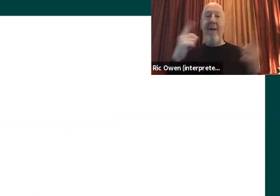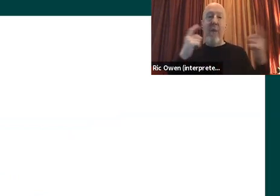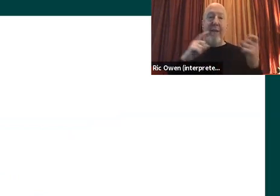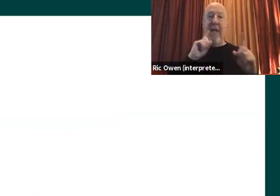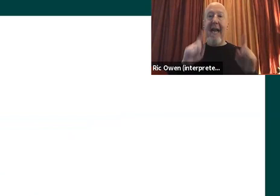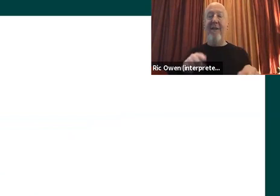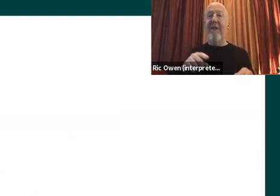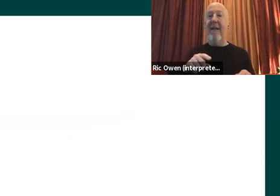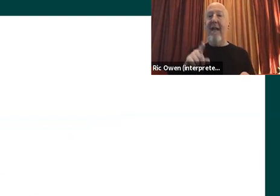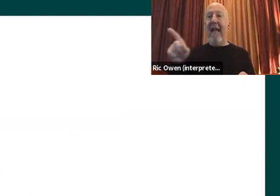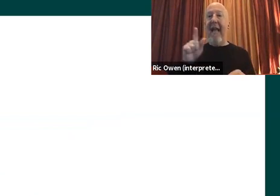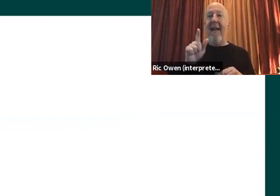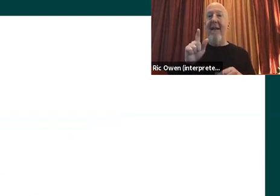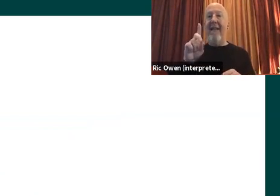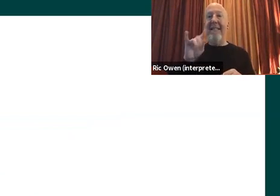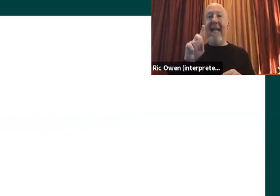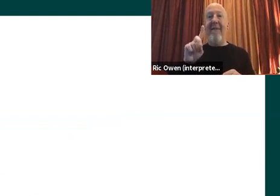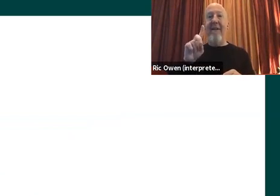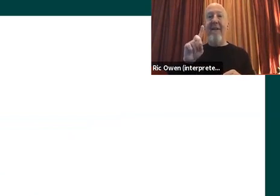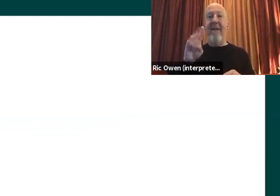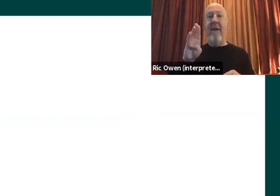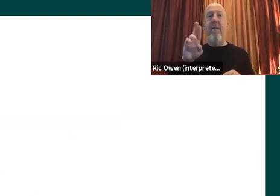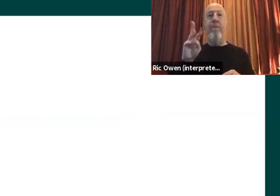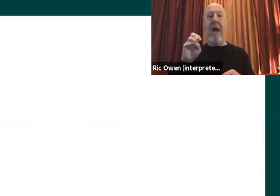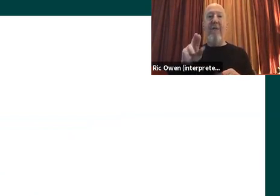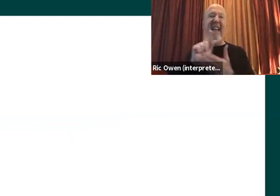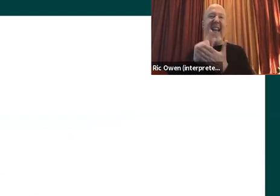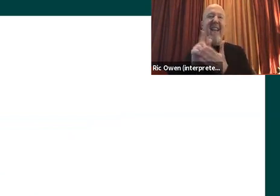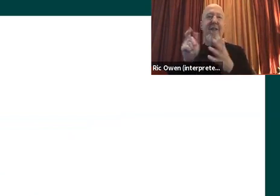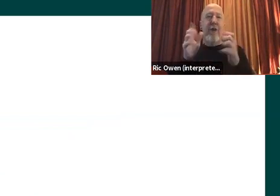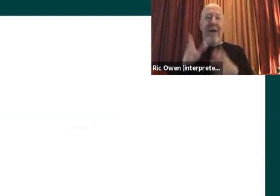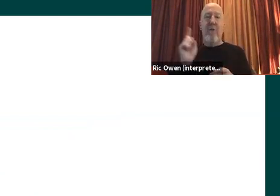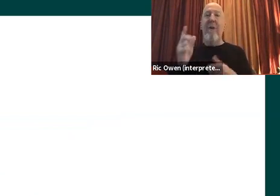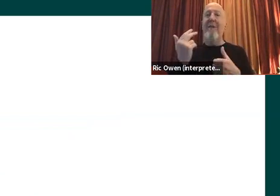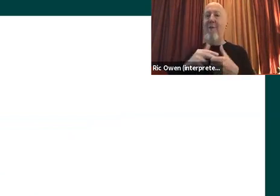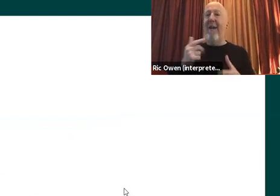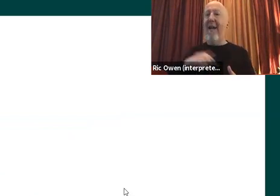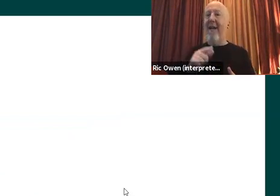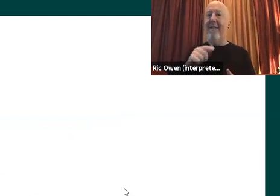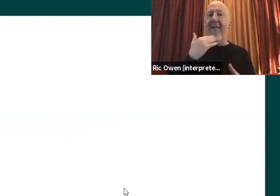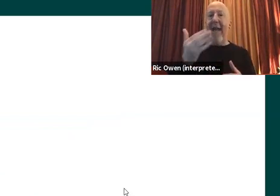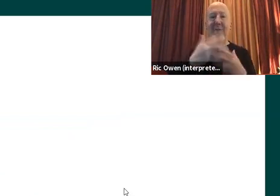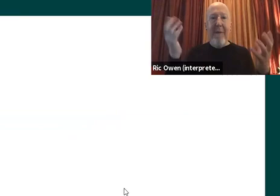colleague, Legal Director David Brown, will be joining me as well. Thank you so much.